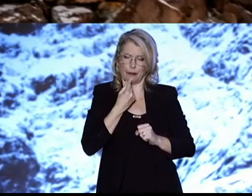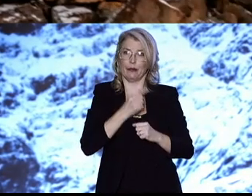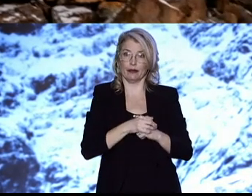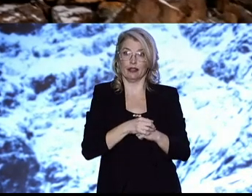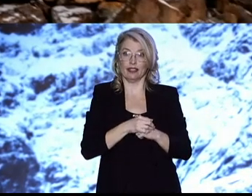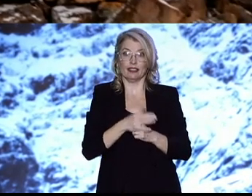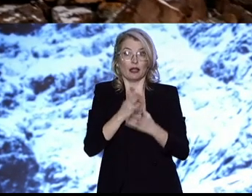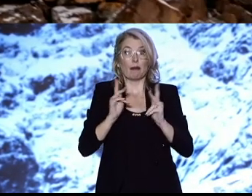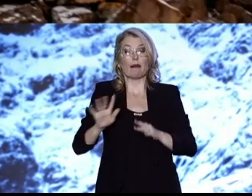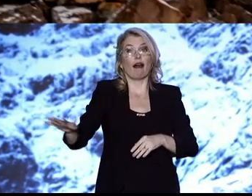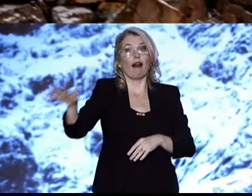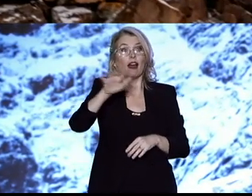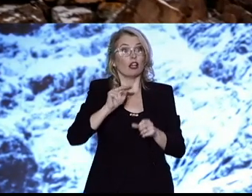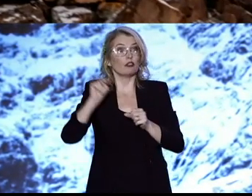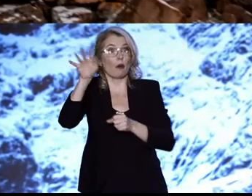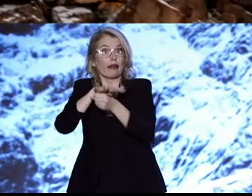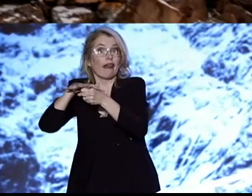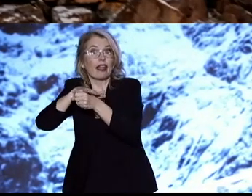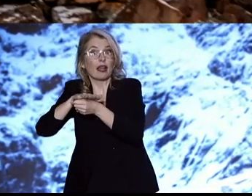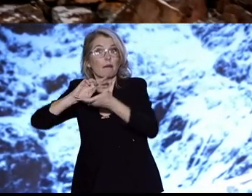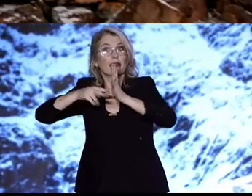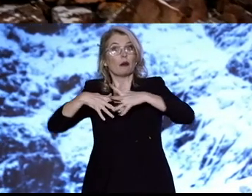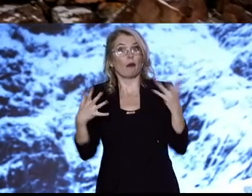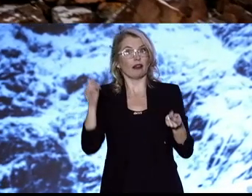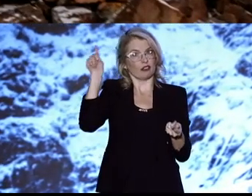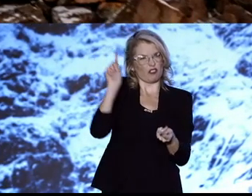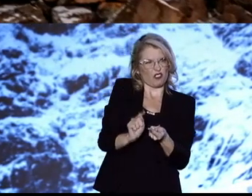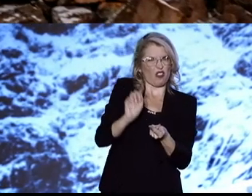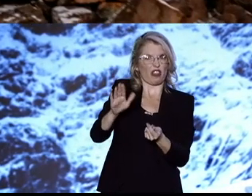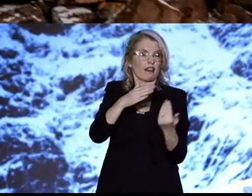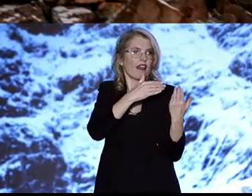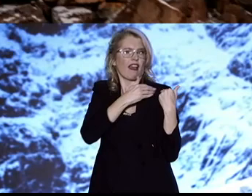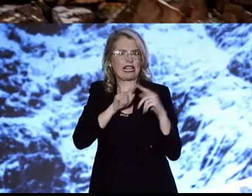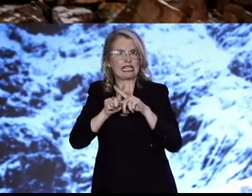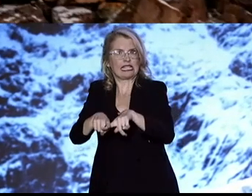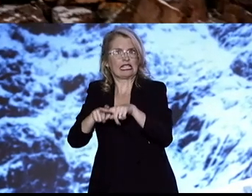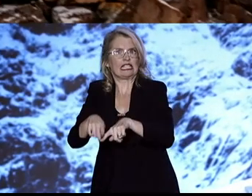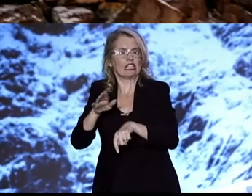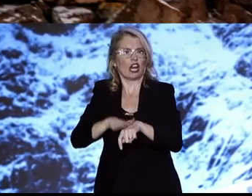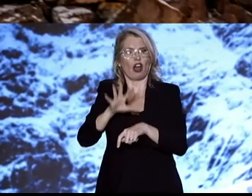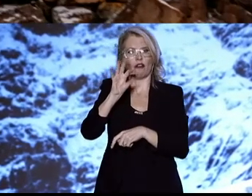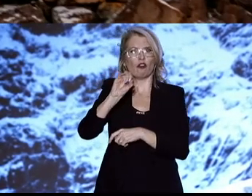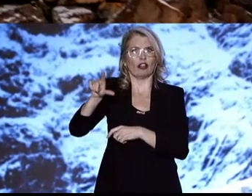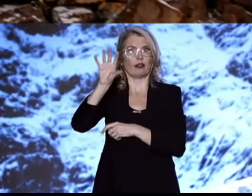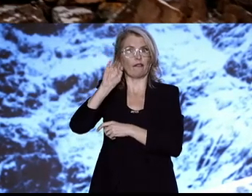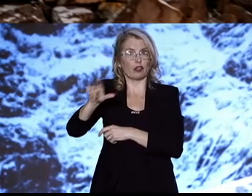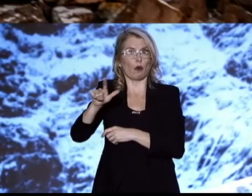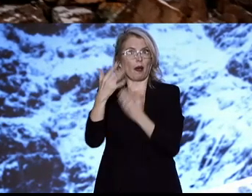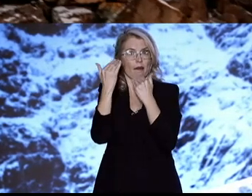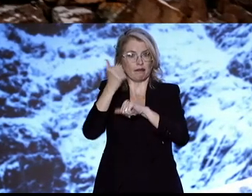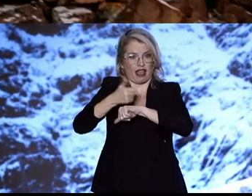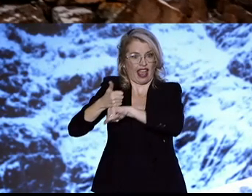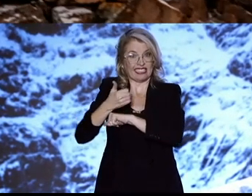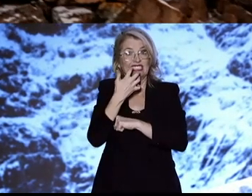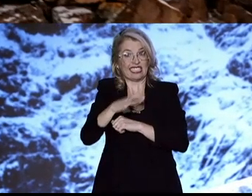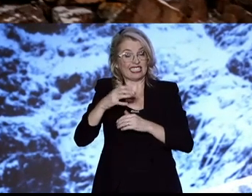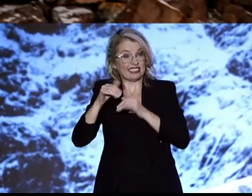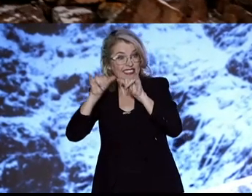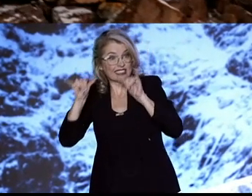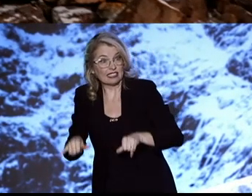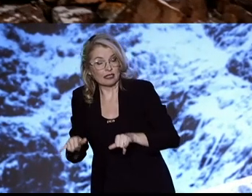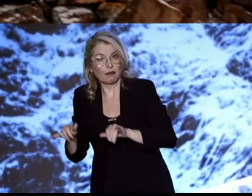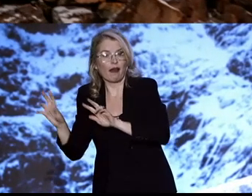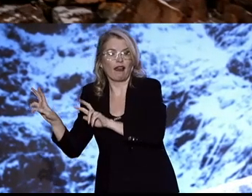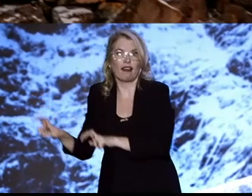For people in northern regions, this means they can reduce their reliance on fossil fuel-based heating systems and make